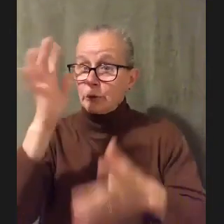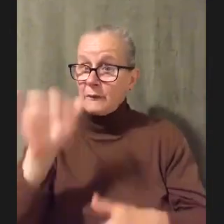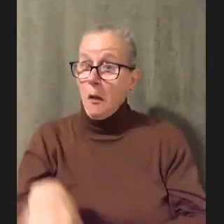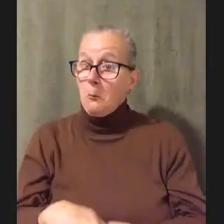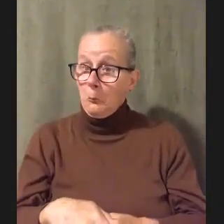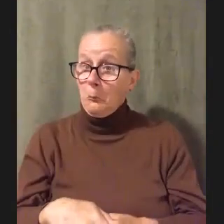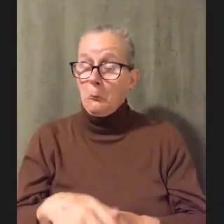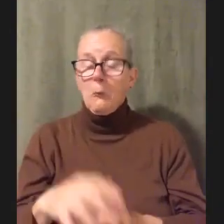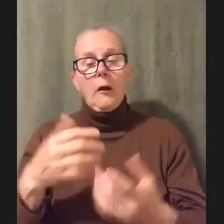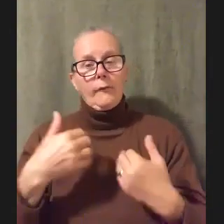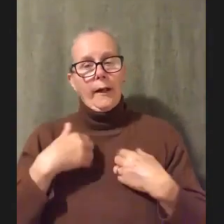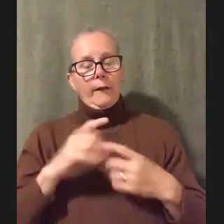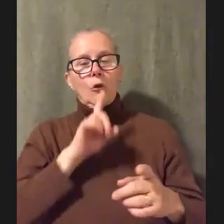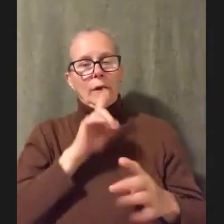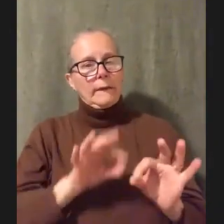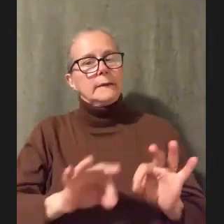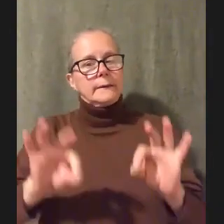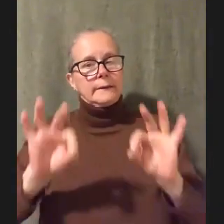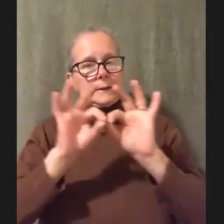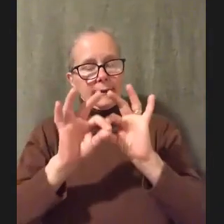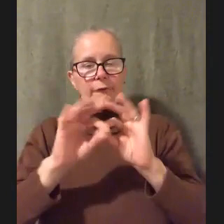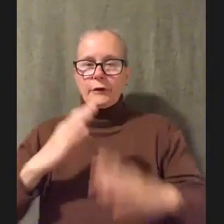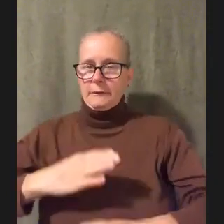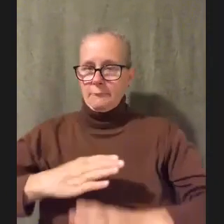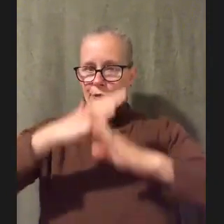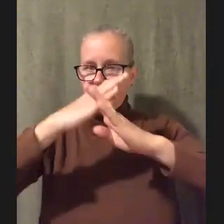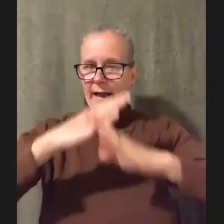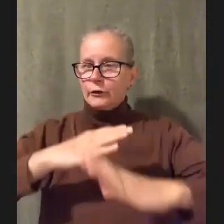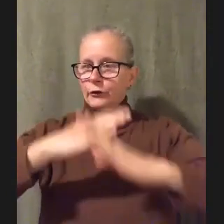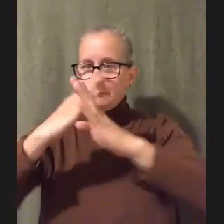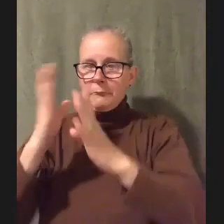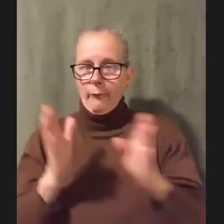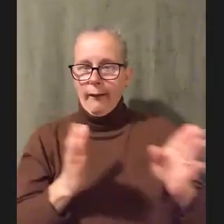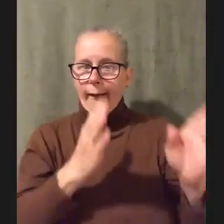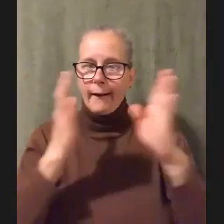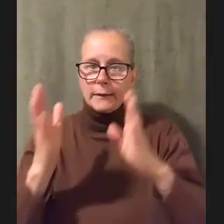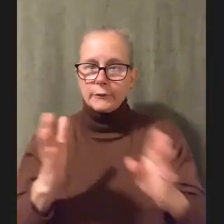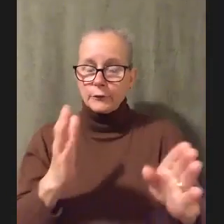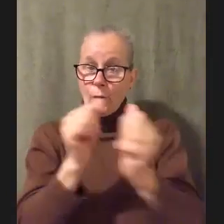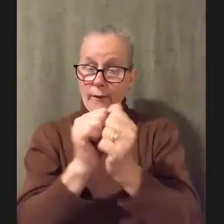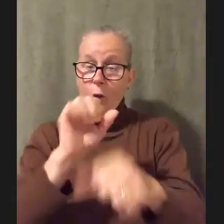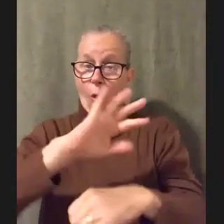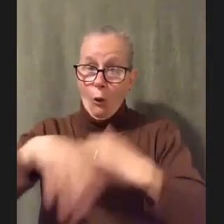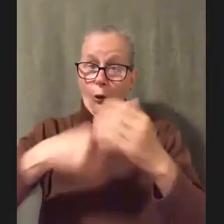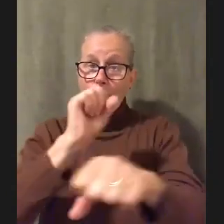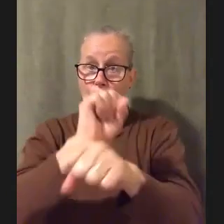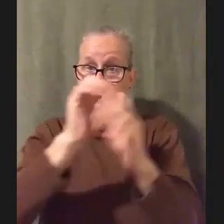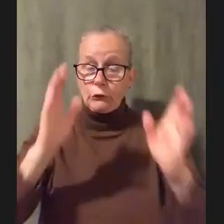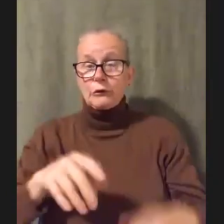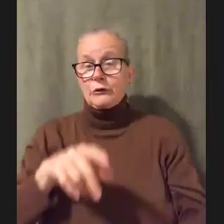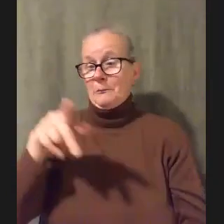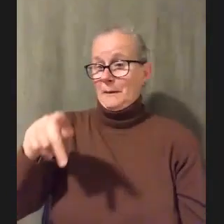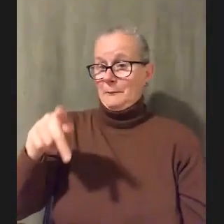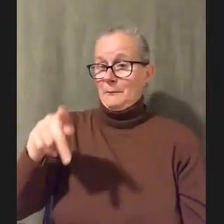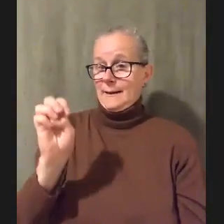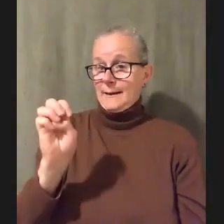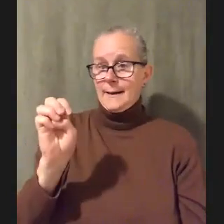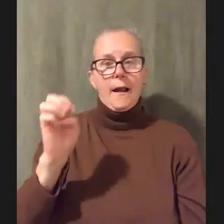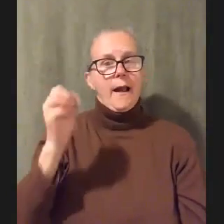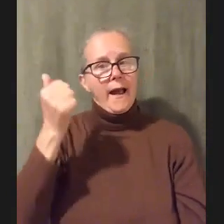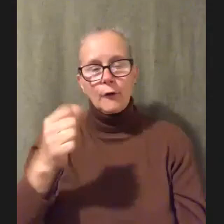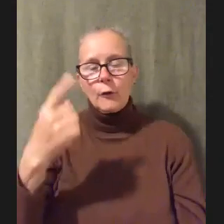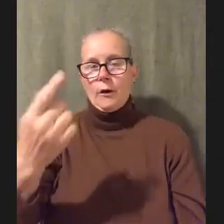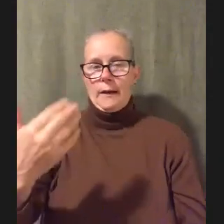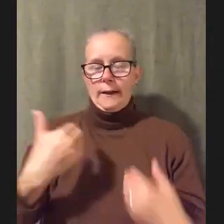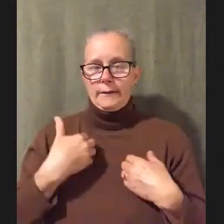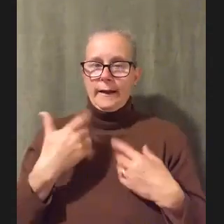very significant protection measures for their employees, PPE. Everybody will be